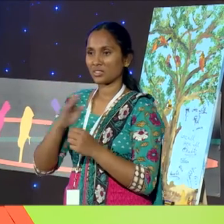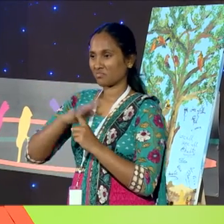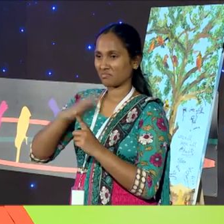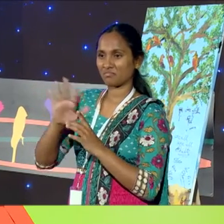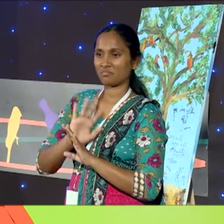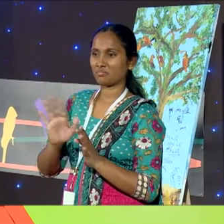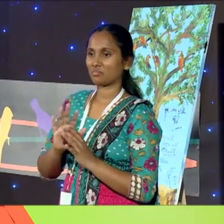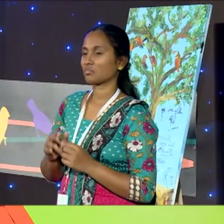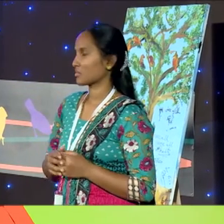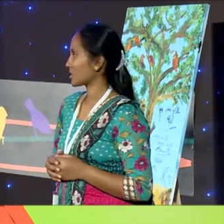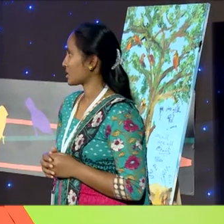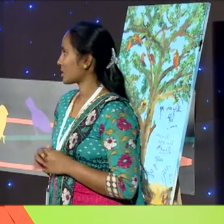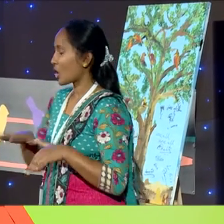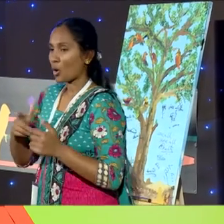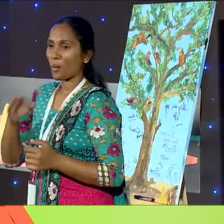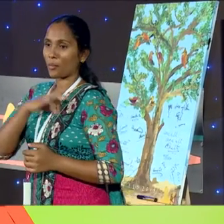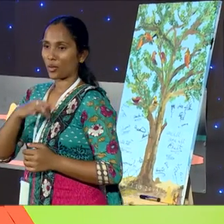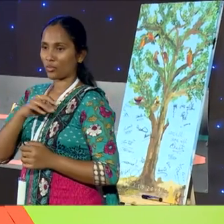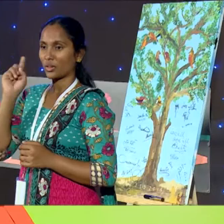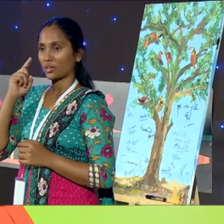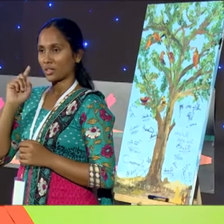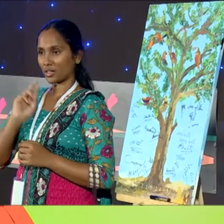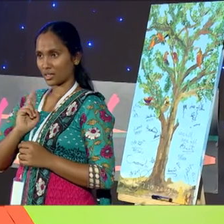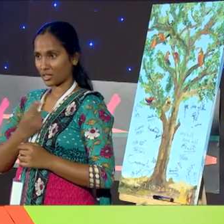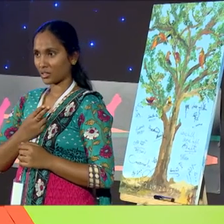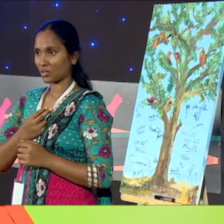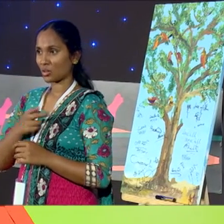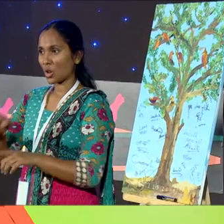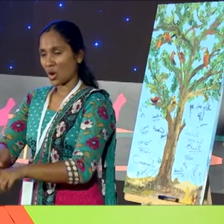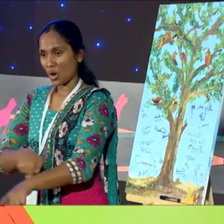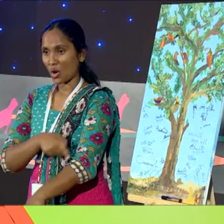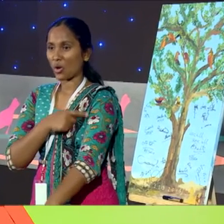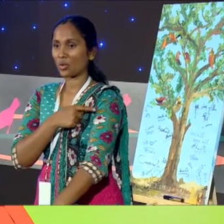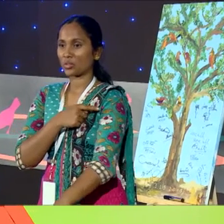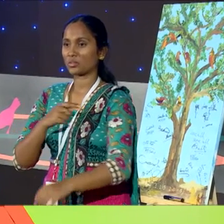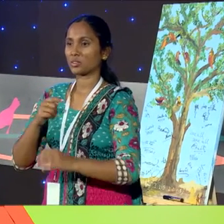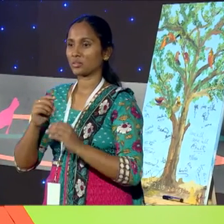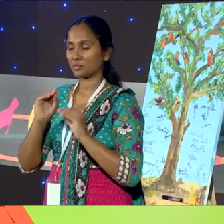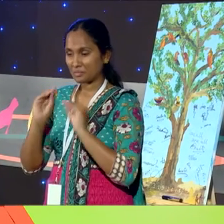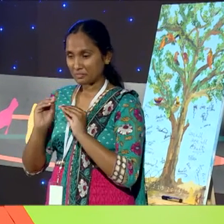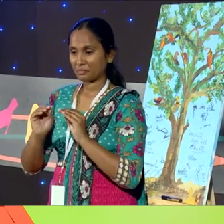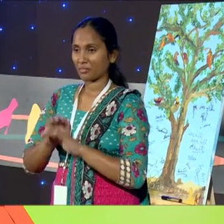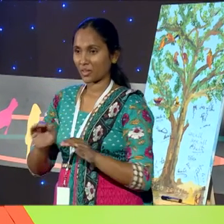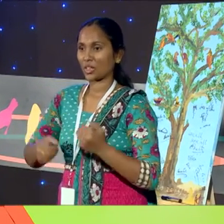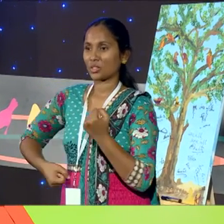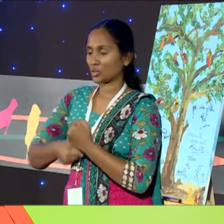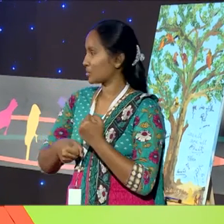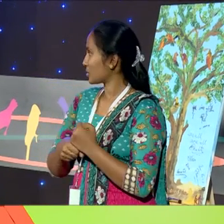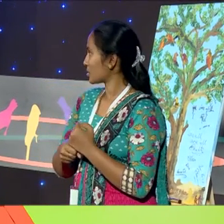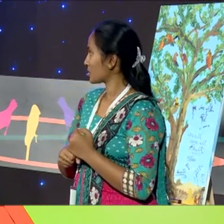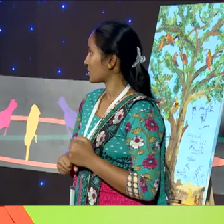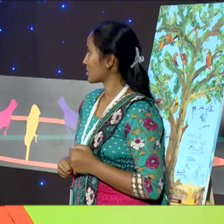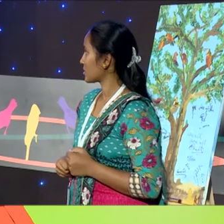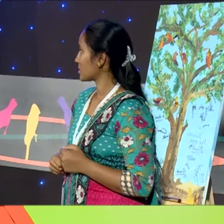and how it benefits us. But we still have a long way to go when it comes to educating us about the sea, because for one thing,